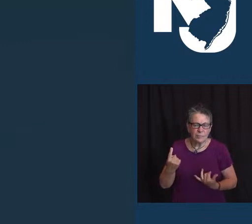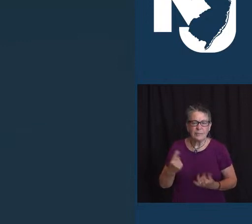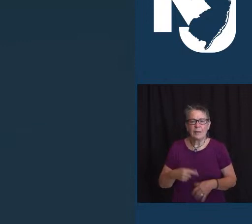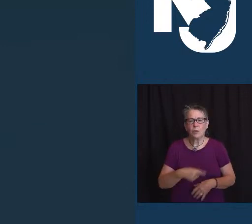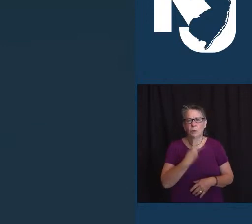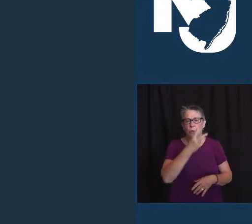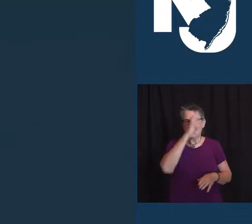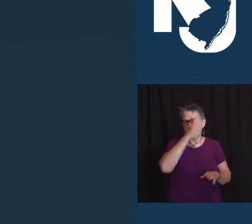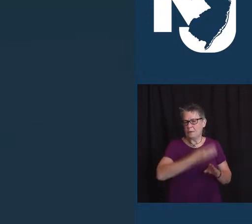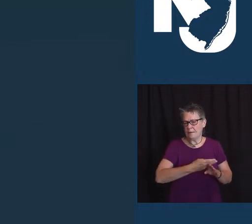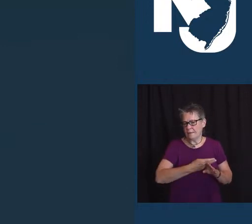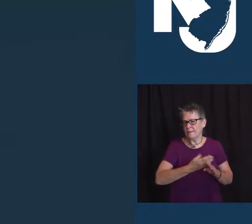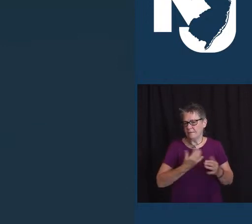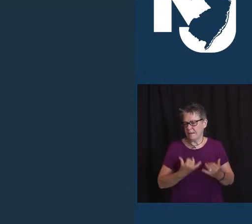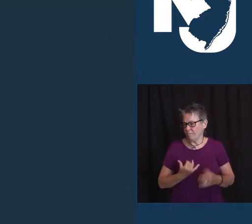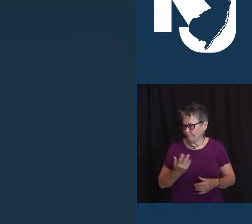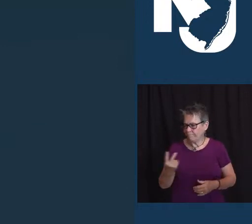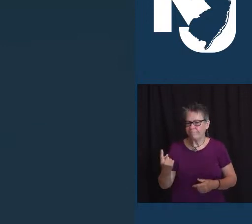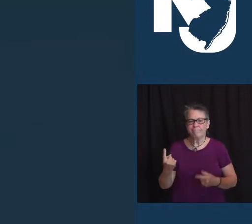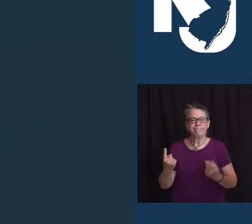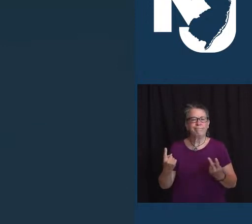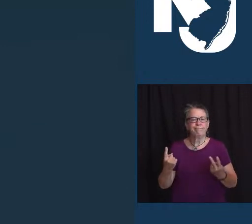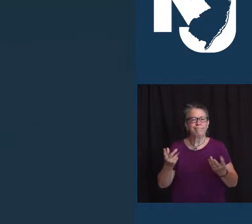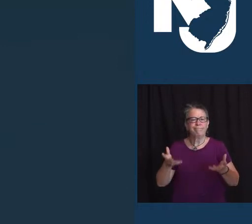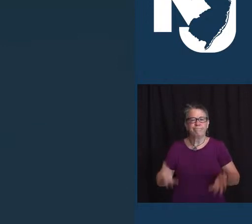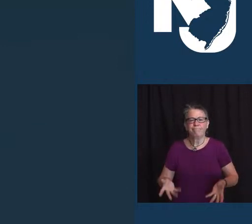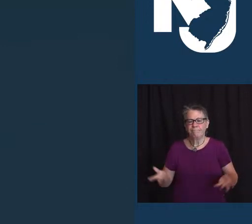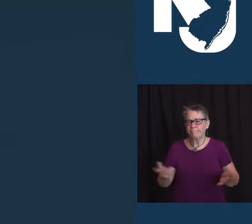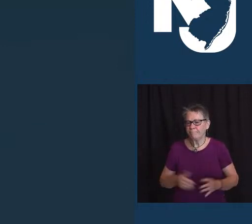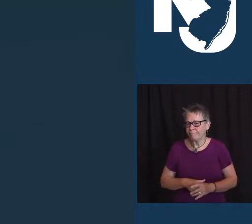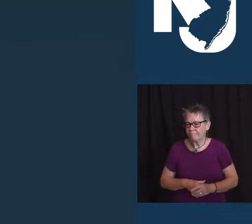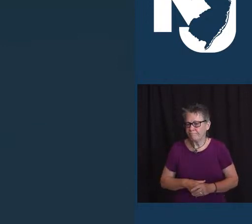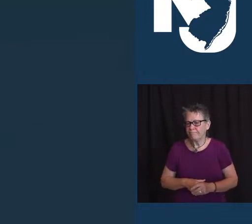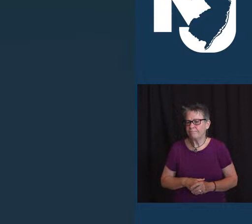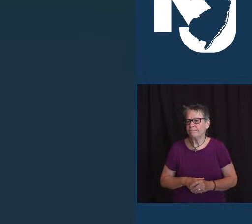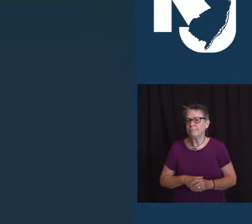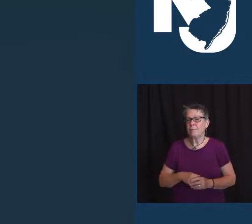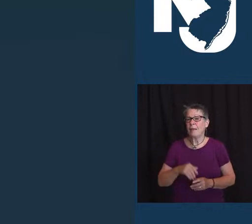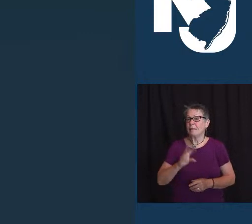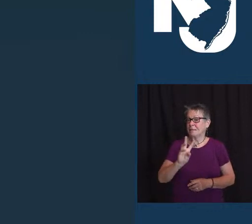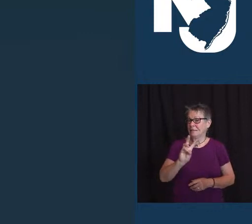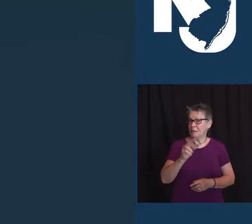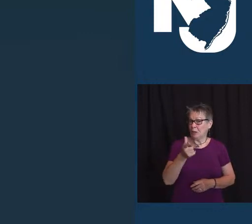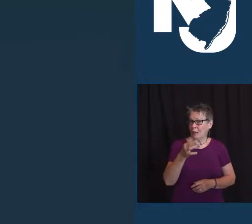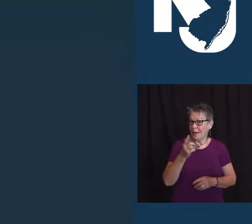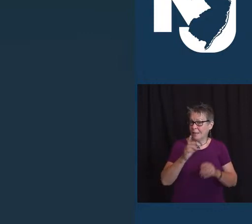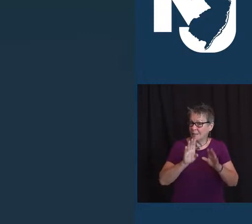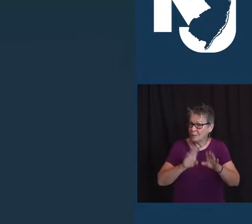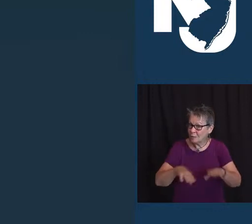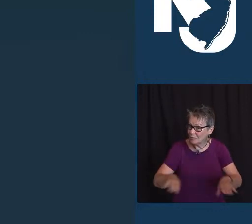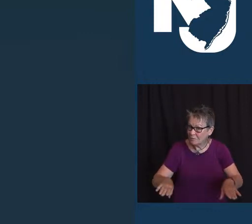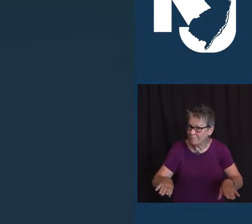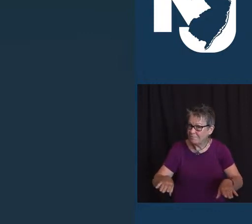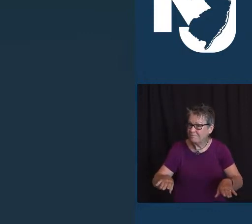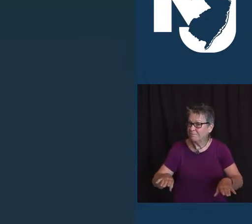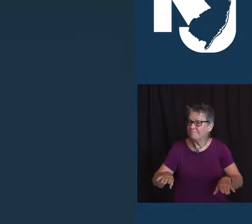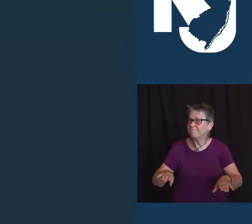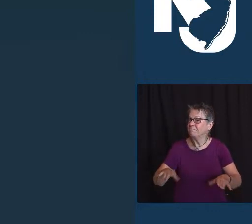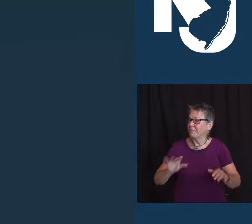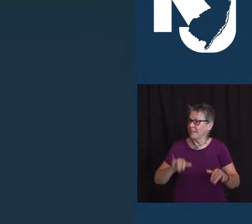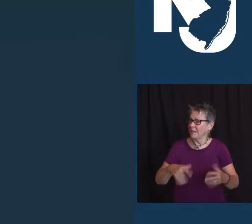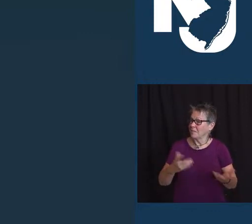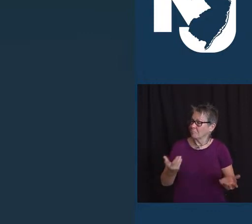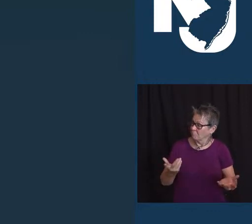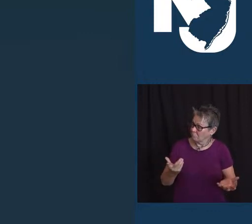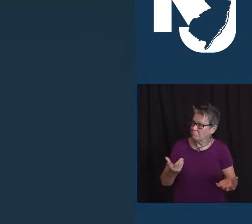leaves behind her 6 grandchildren, Robert, Carrie, Stacy, Bruce, Evelyn, and Brian, and their families, including her